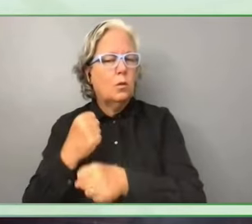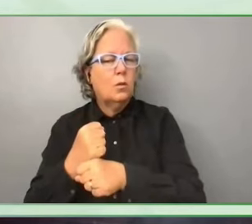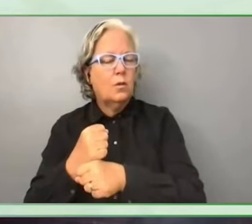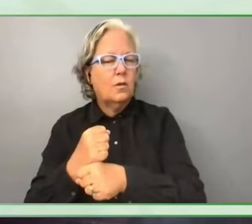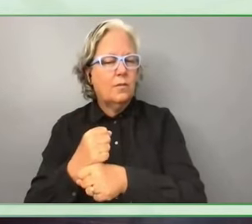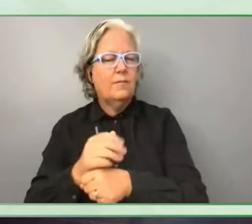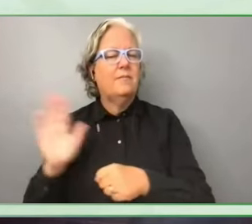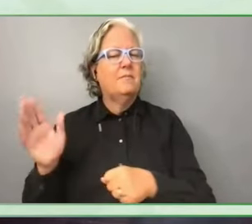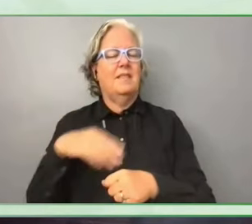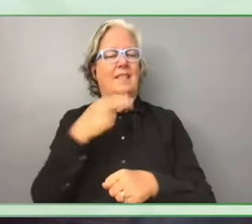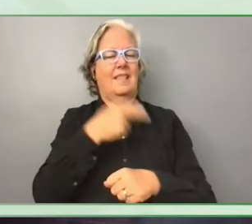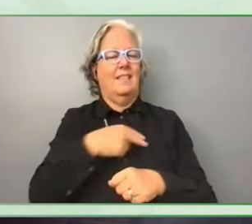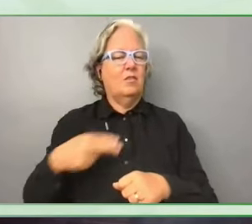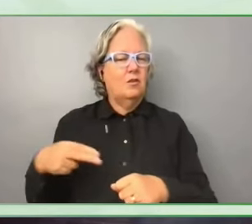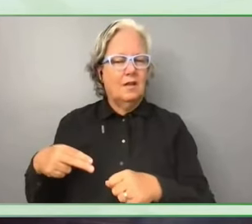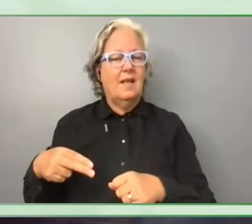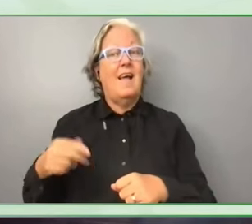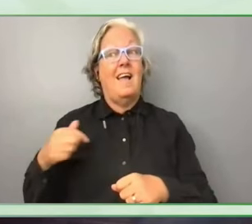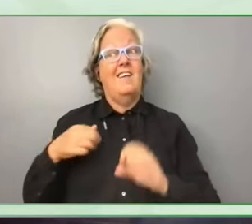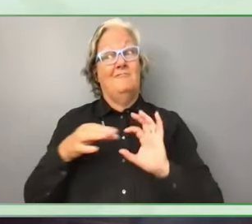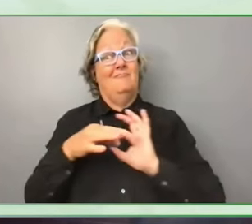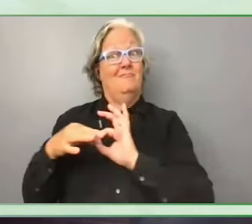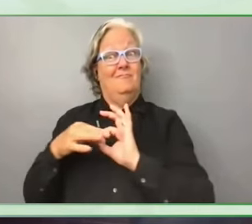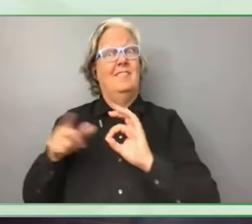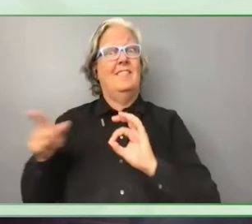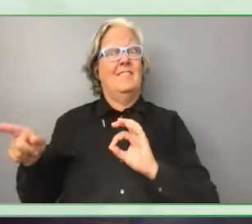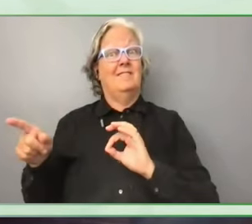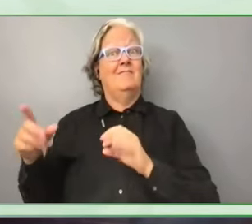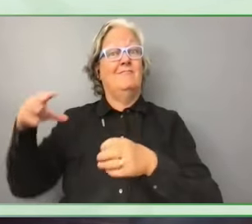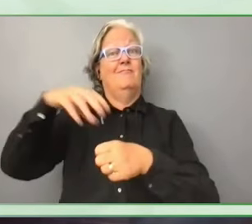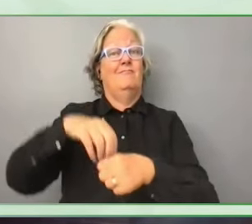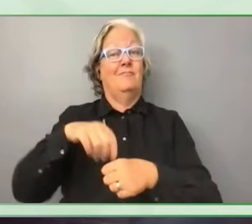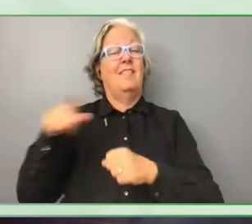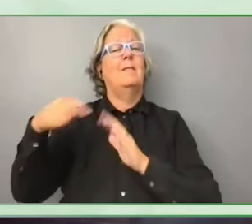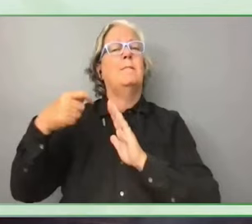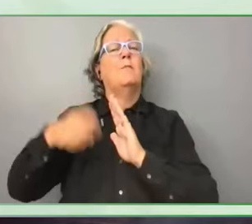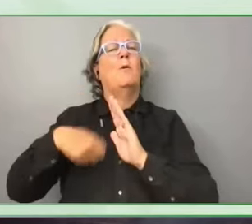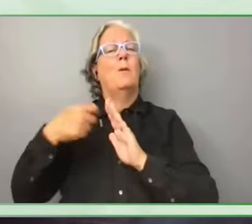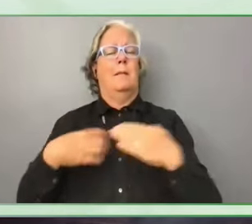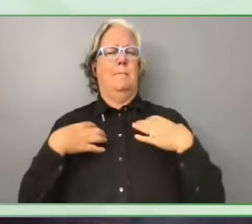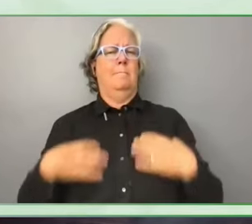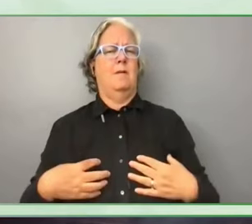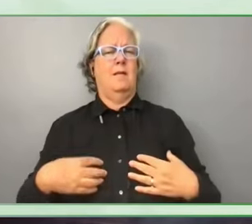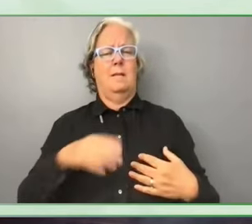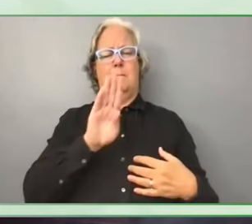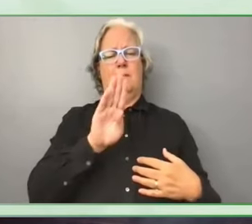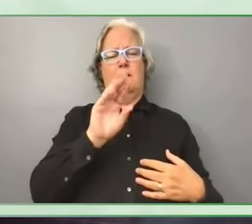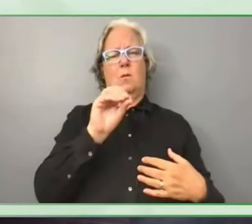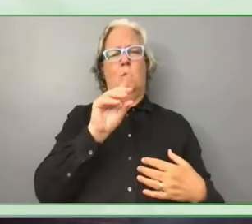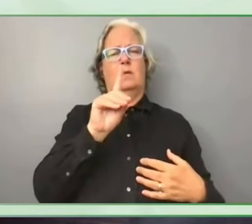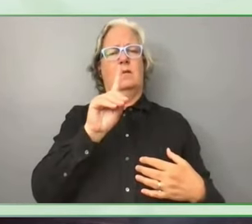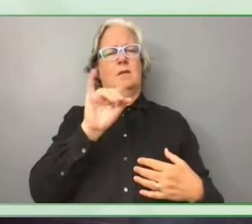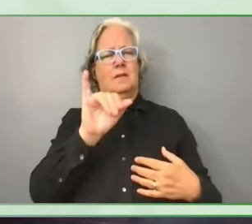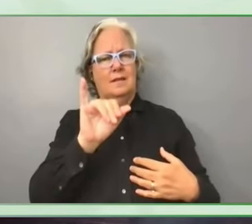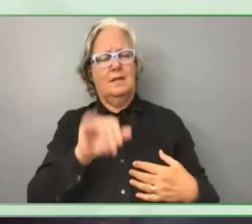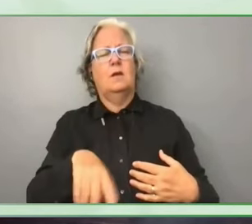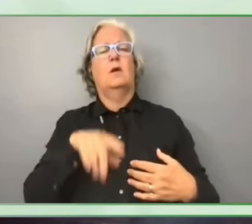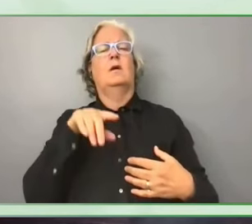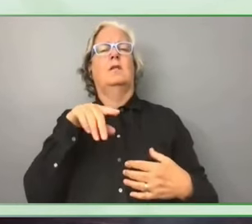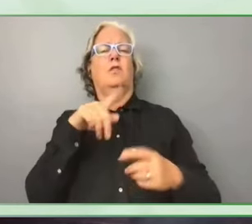of our partners in the body talk program, and the program officer for the wonderful program she is going to